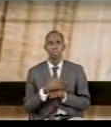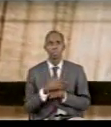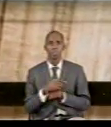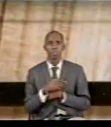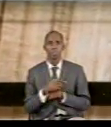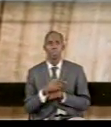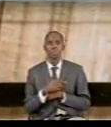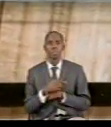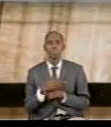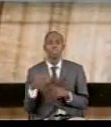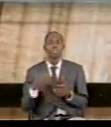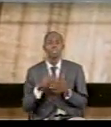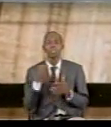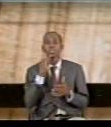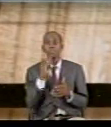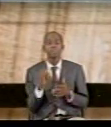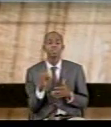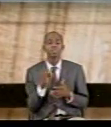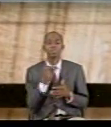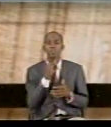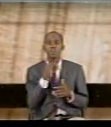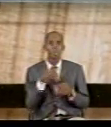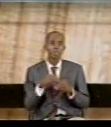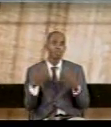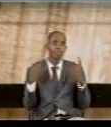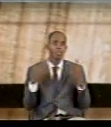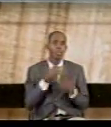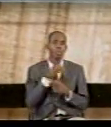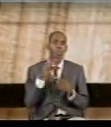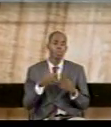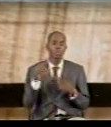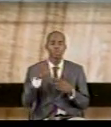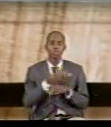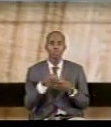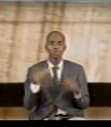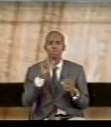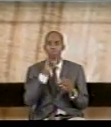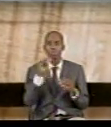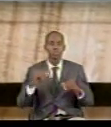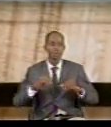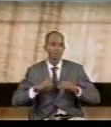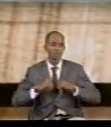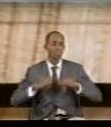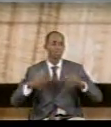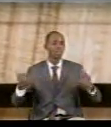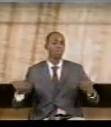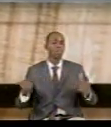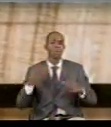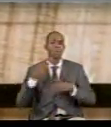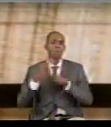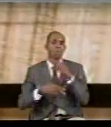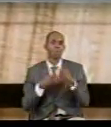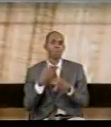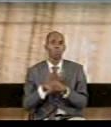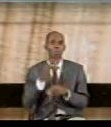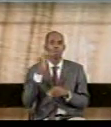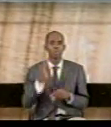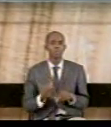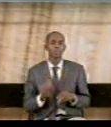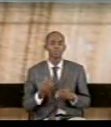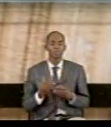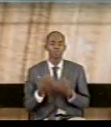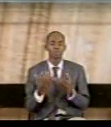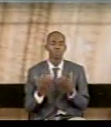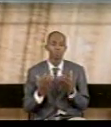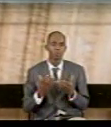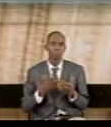worldly lust, worldly tendencies, worldly character, worldly